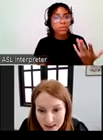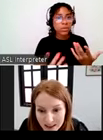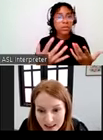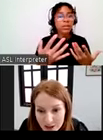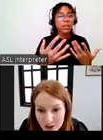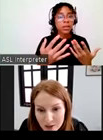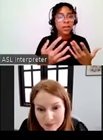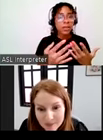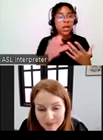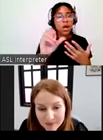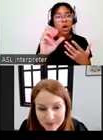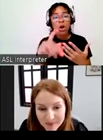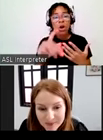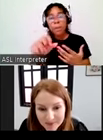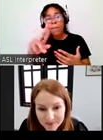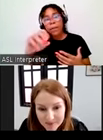comprehensive, residential.